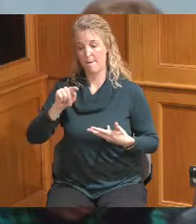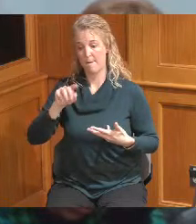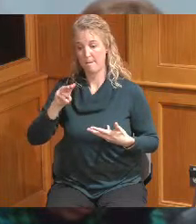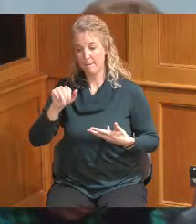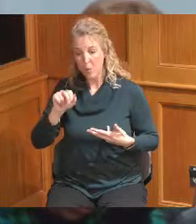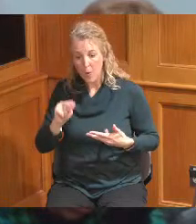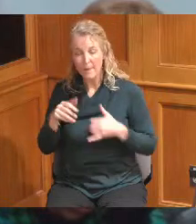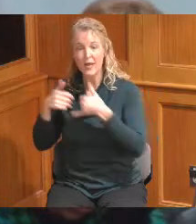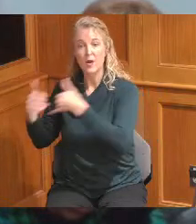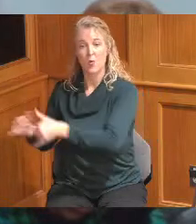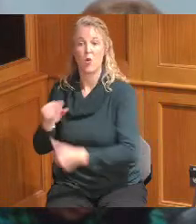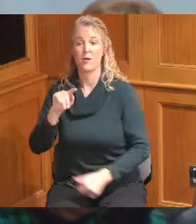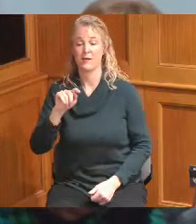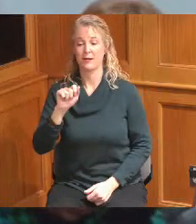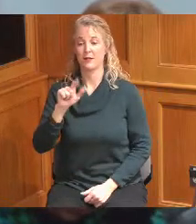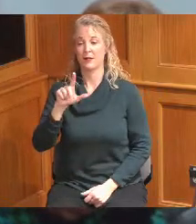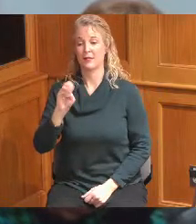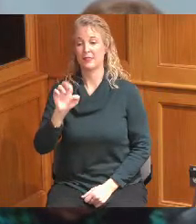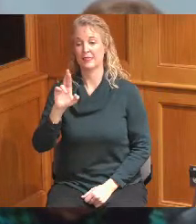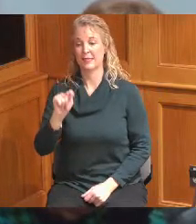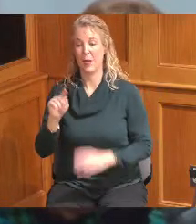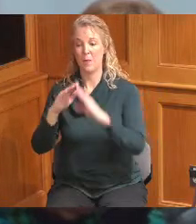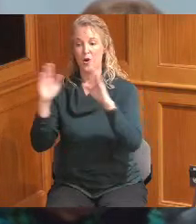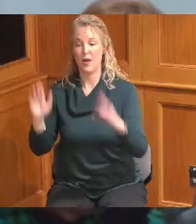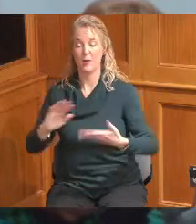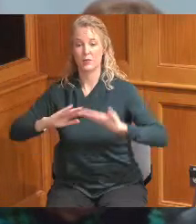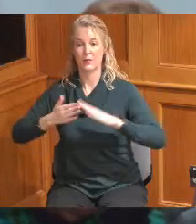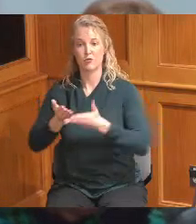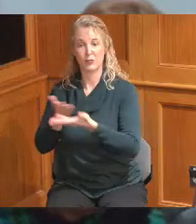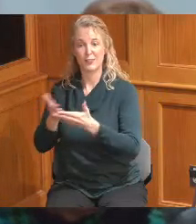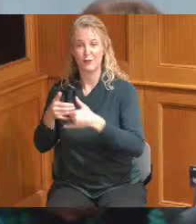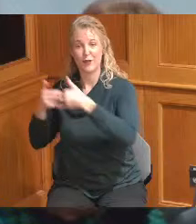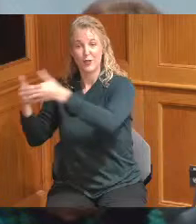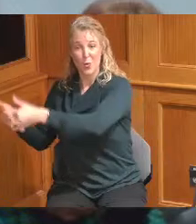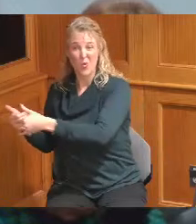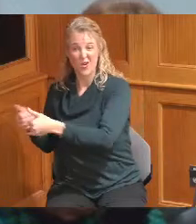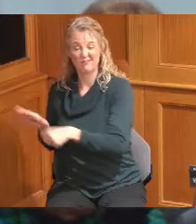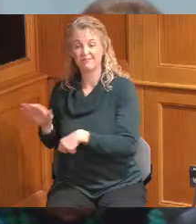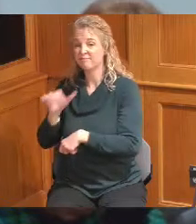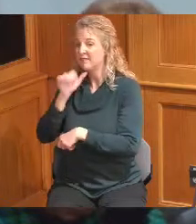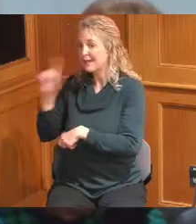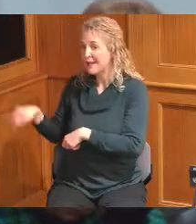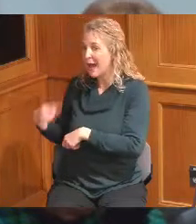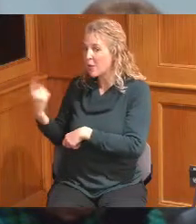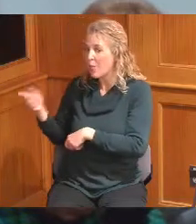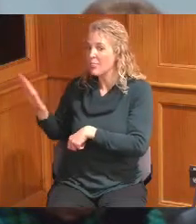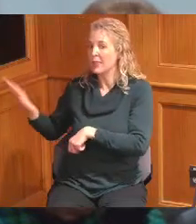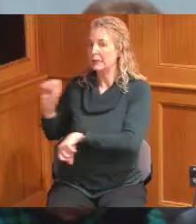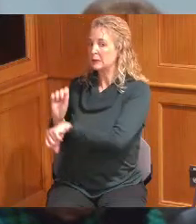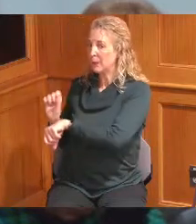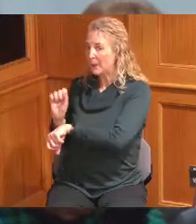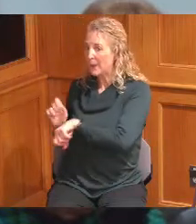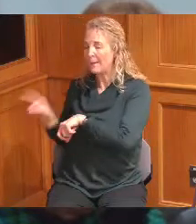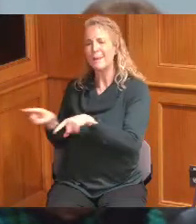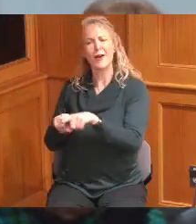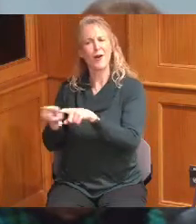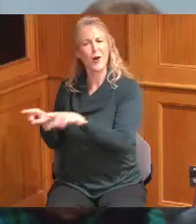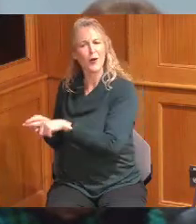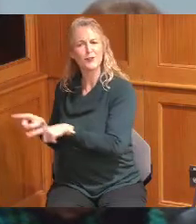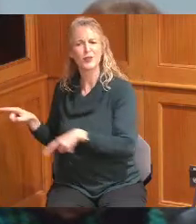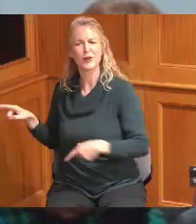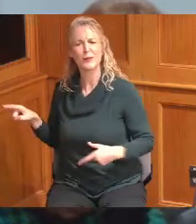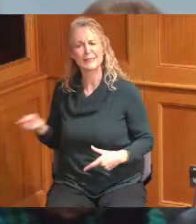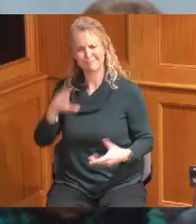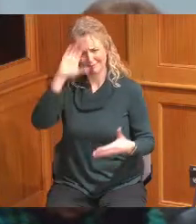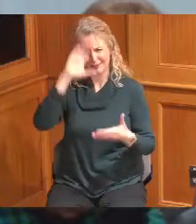House Community Service Award. Whereas beyond his professional achievements, Dr. Jones is a devoted husband